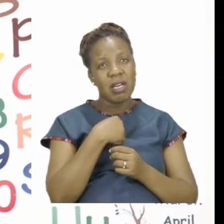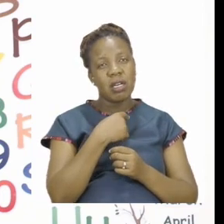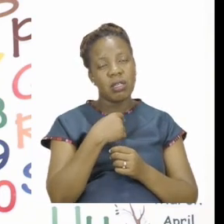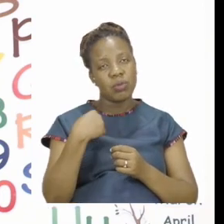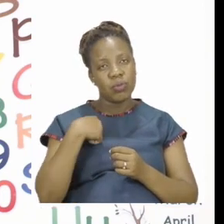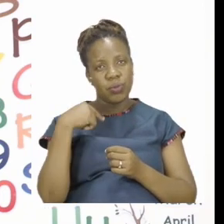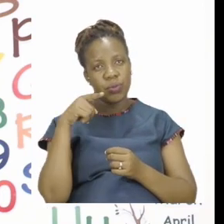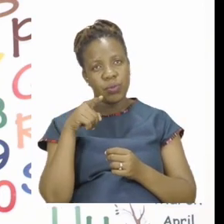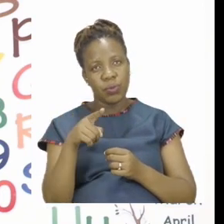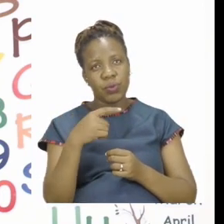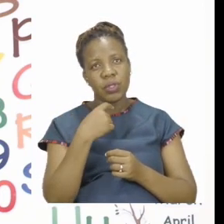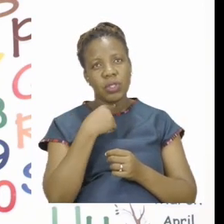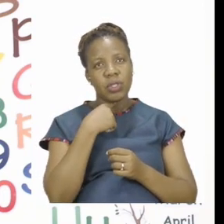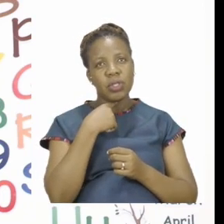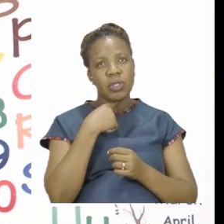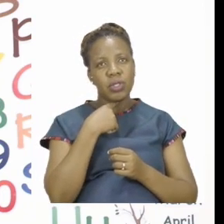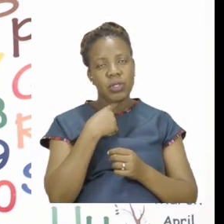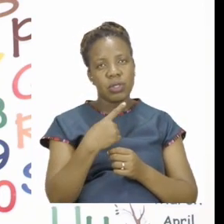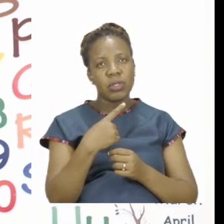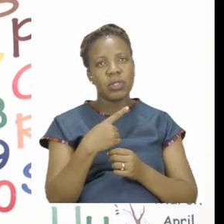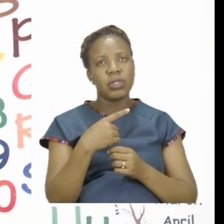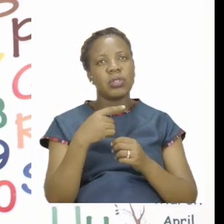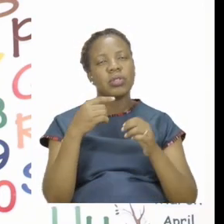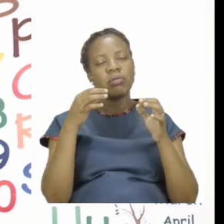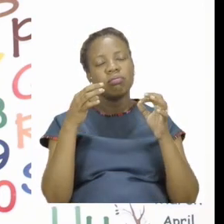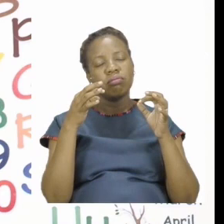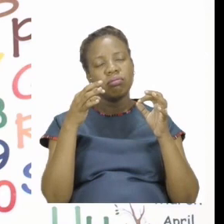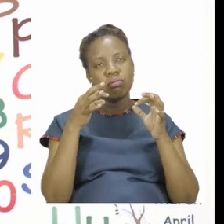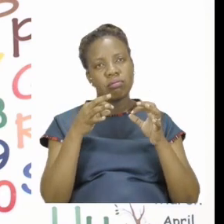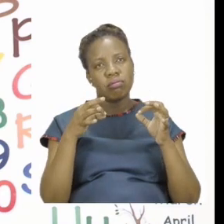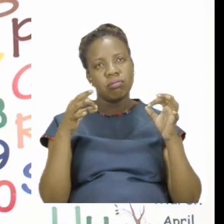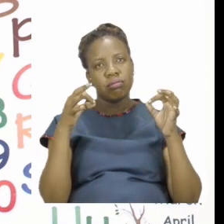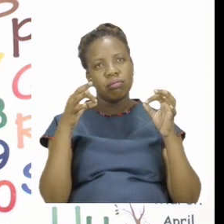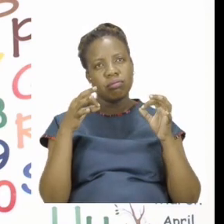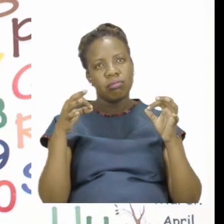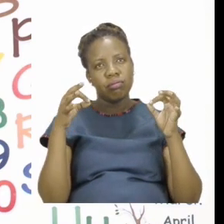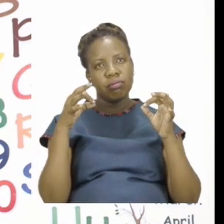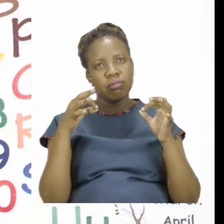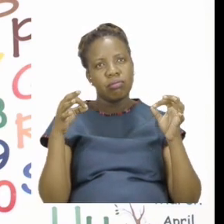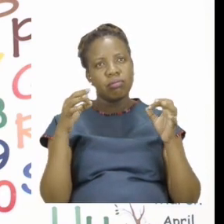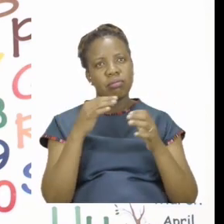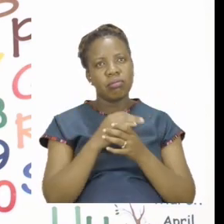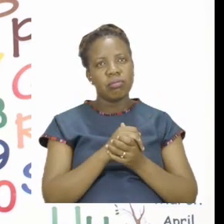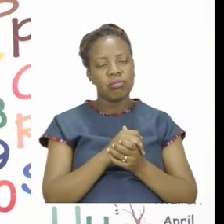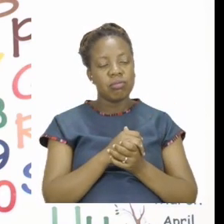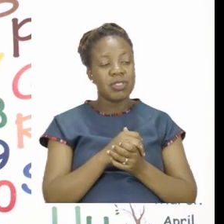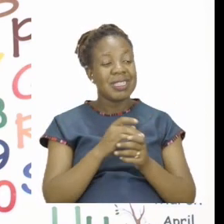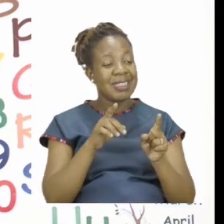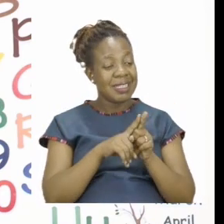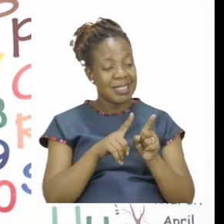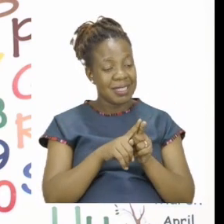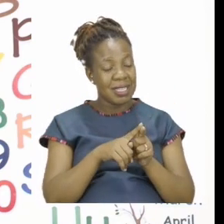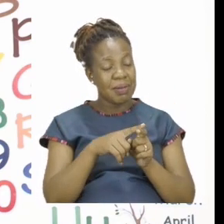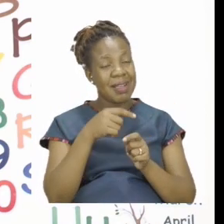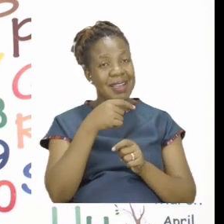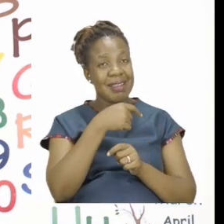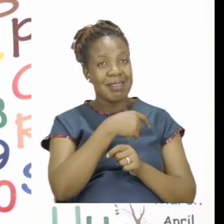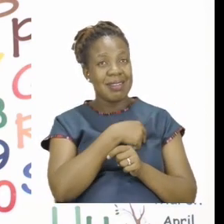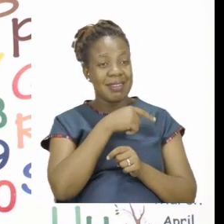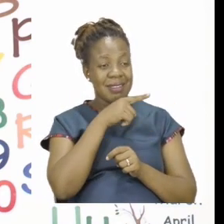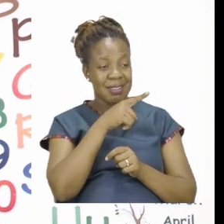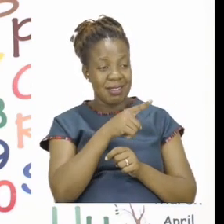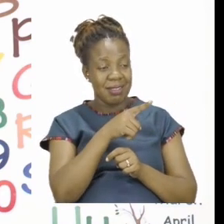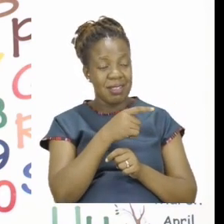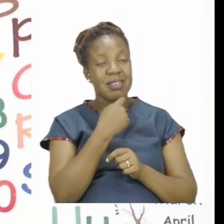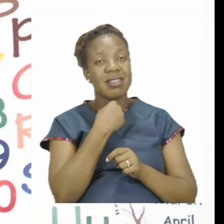is singing. Now, the second one has the same. She, we use is.